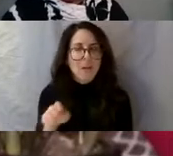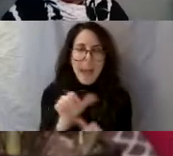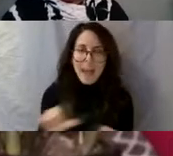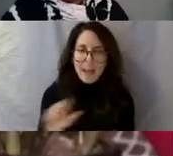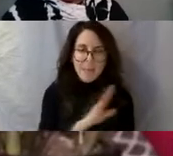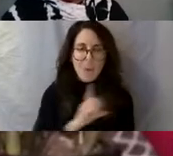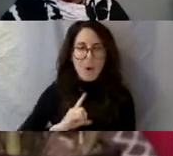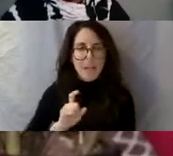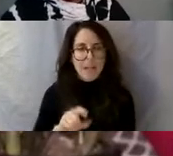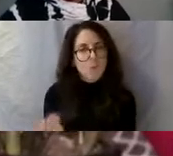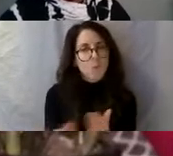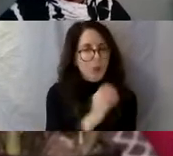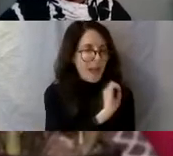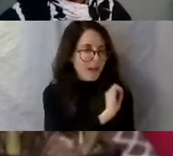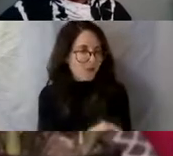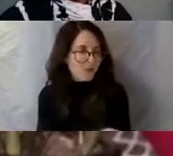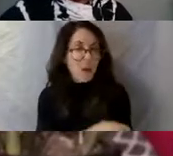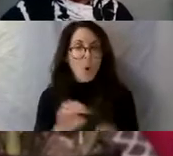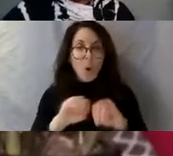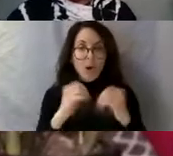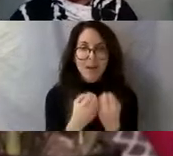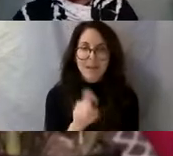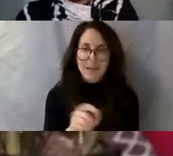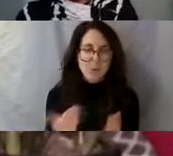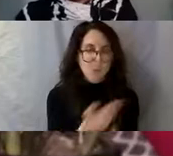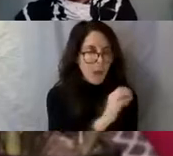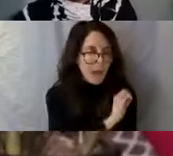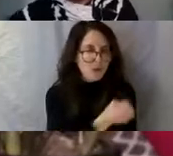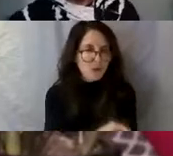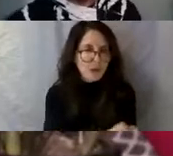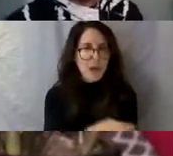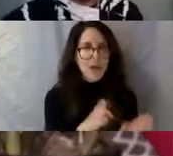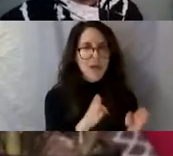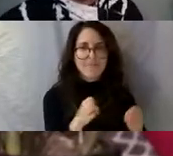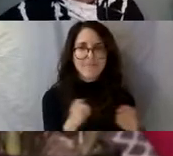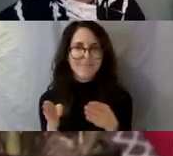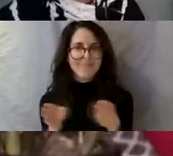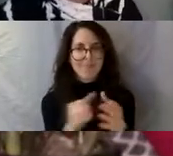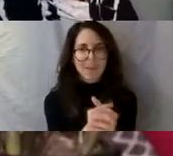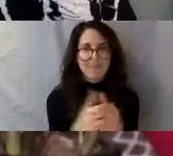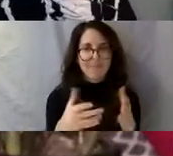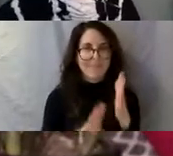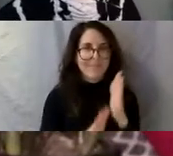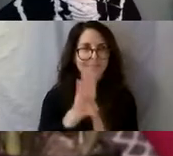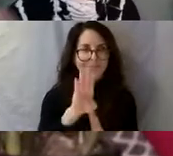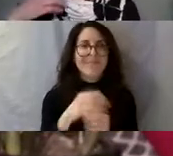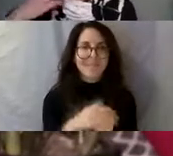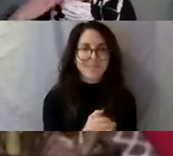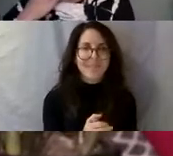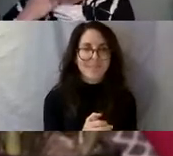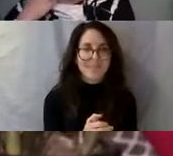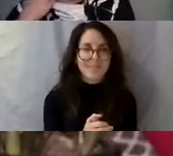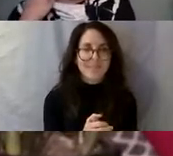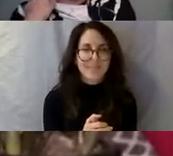Every organization needs a new energy for it to move further into the future as we emerge out